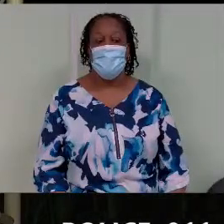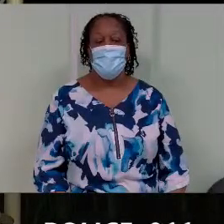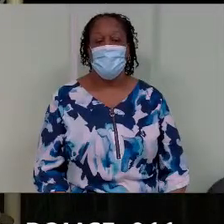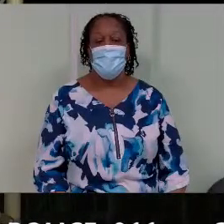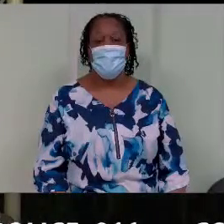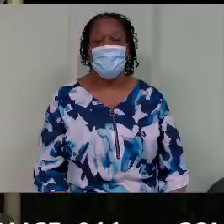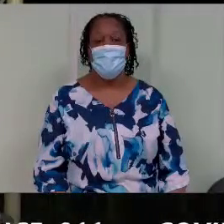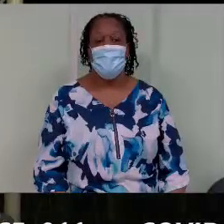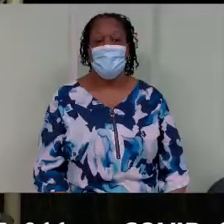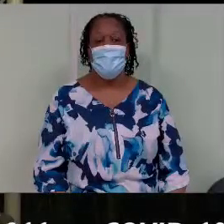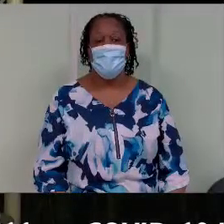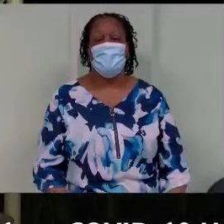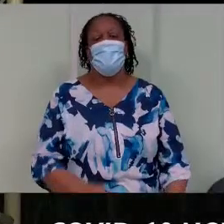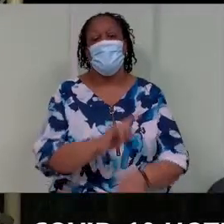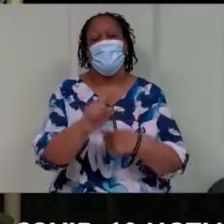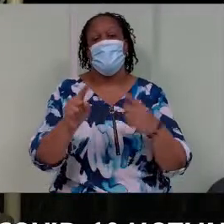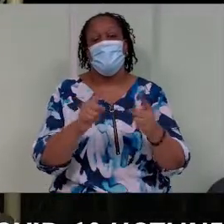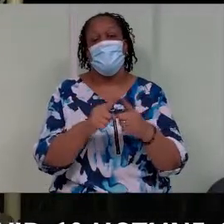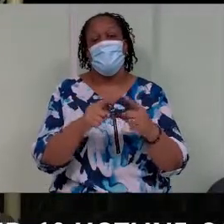Mr.